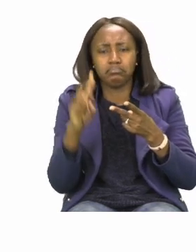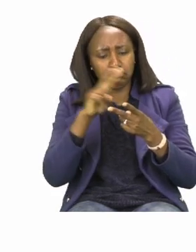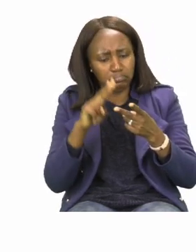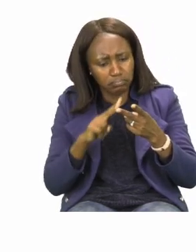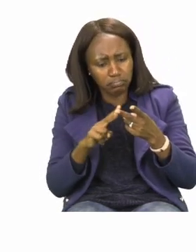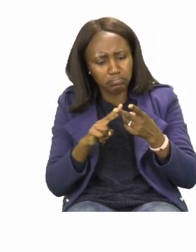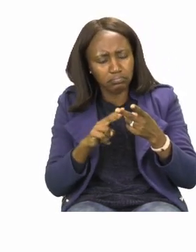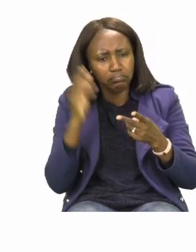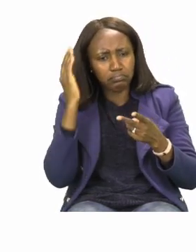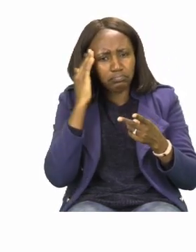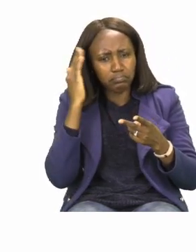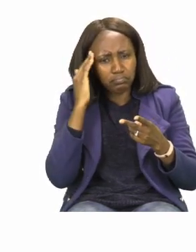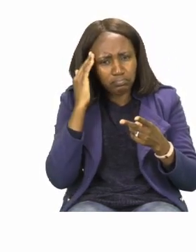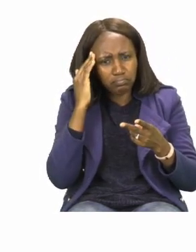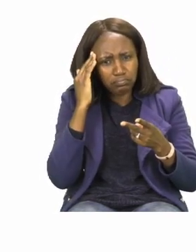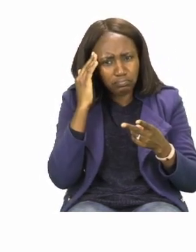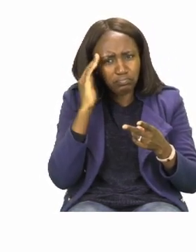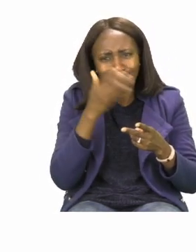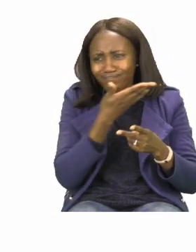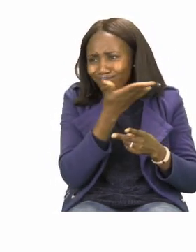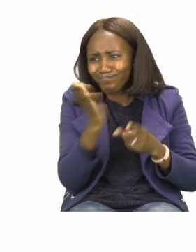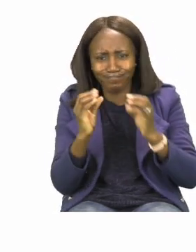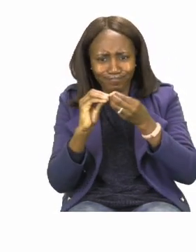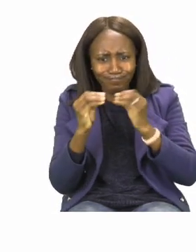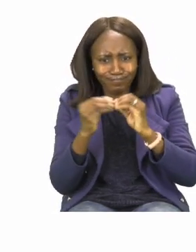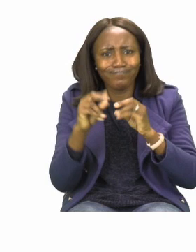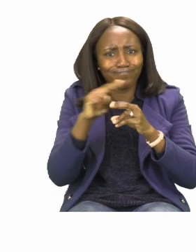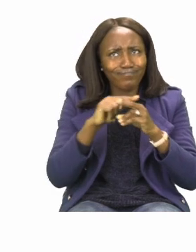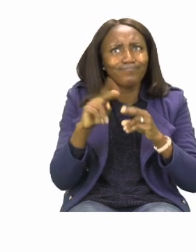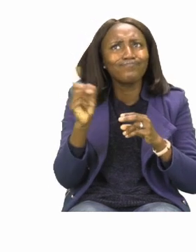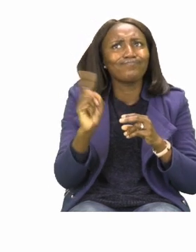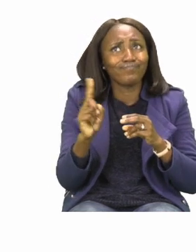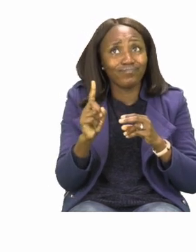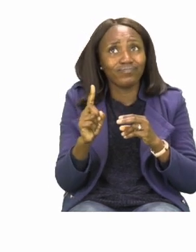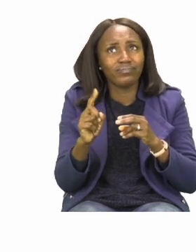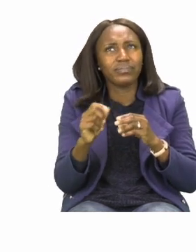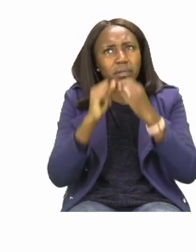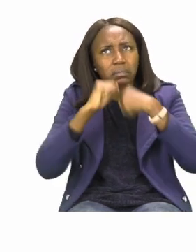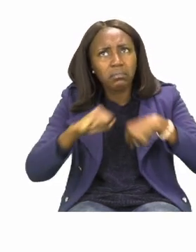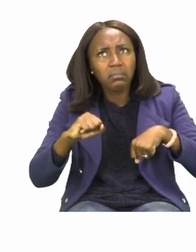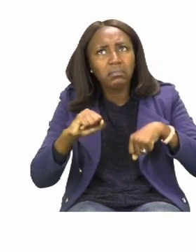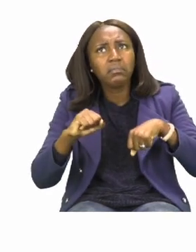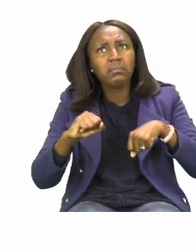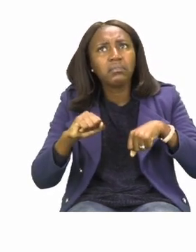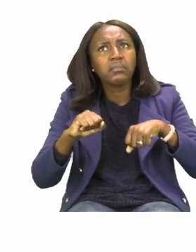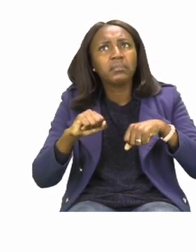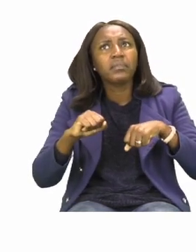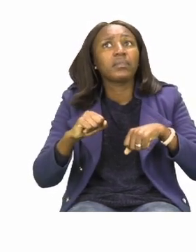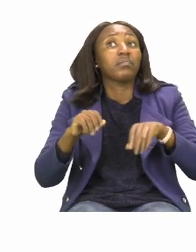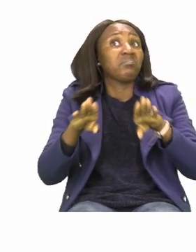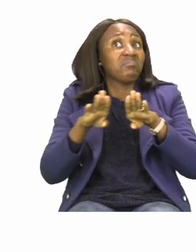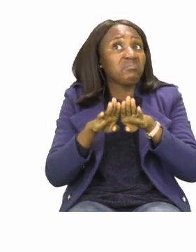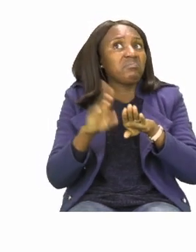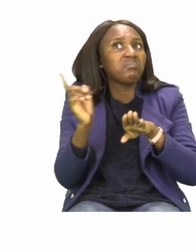to get all the important numbers and decide whether you are going to